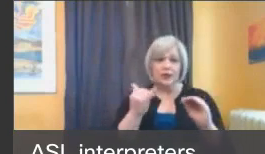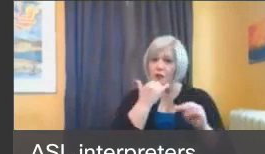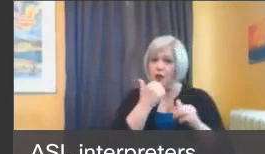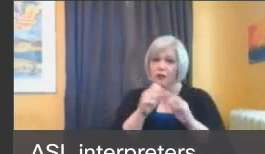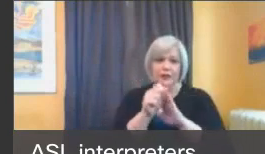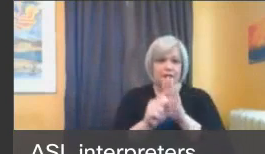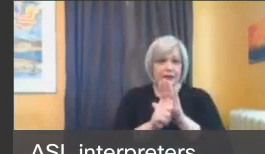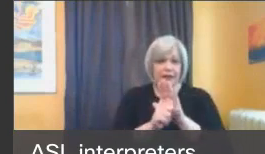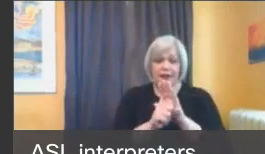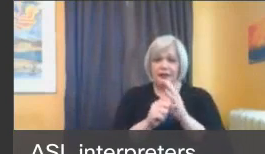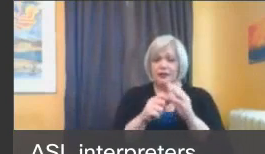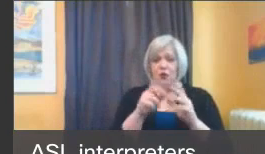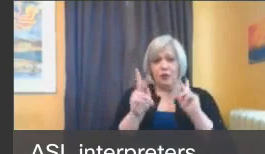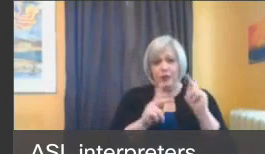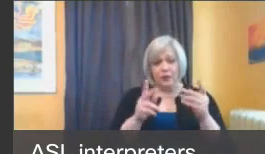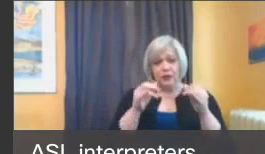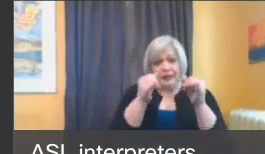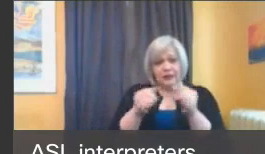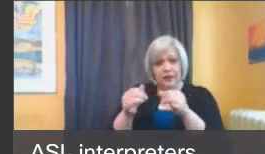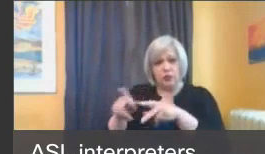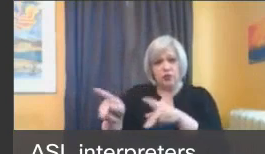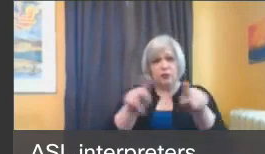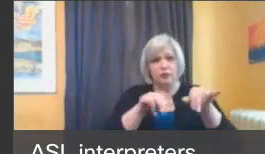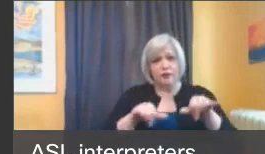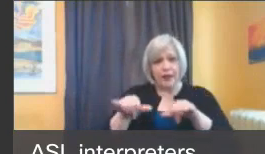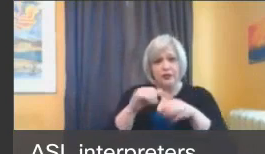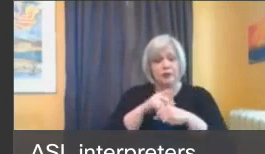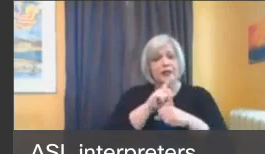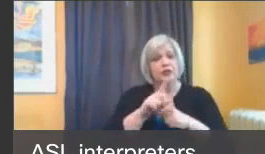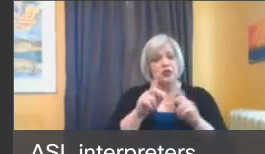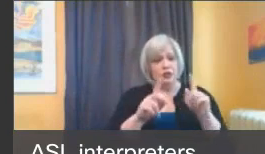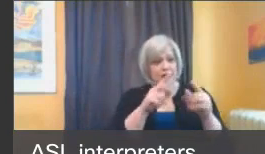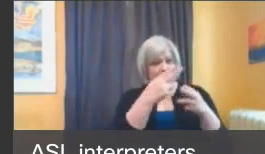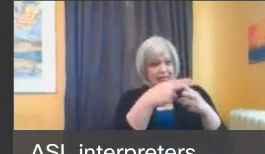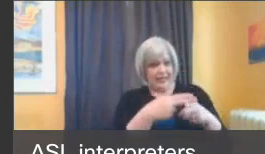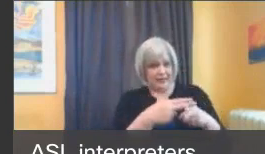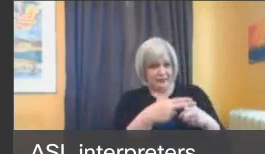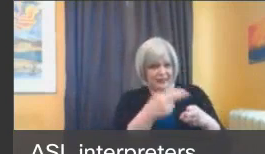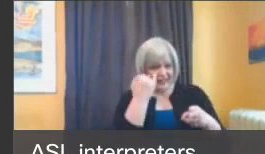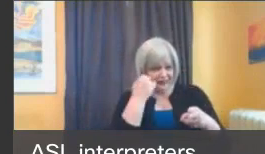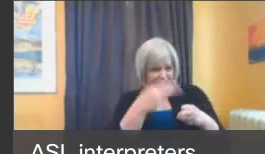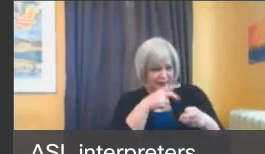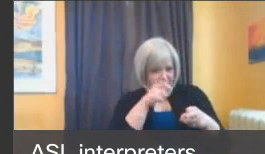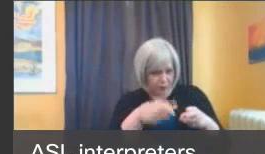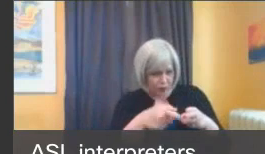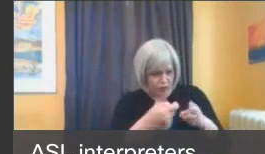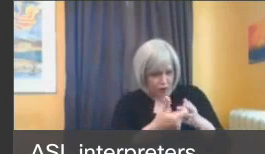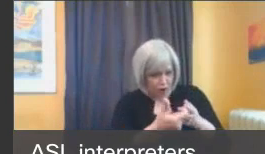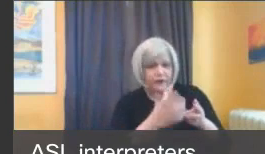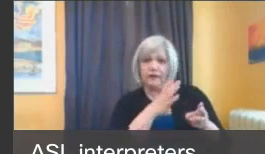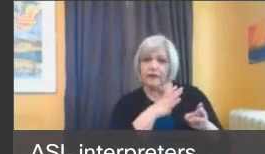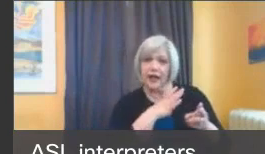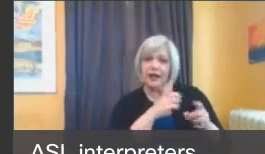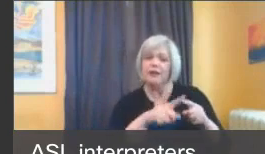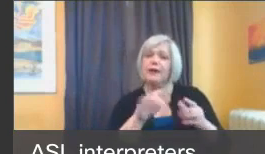states or, you know, individual supervisors coming in and making sure that there aren't people on the rolls who are not supposed to be there. But I just think we have to be careful about how that process